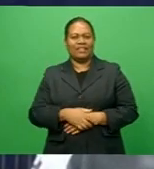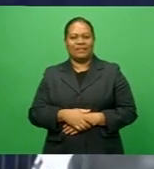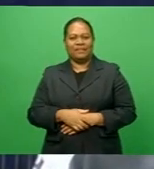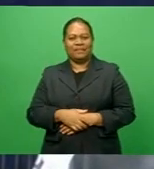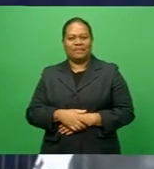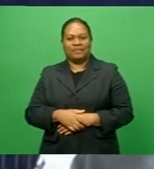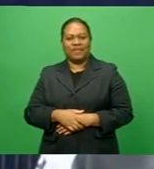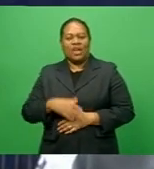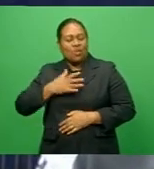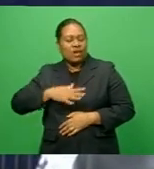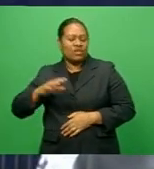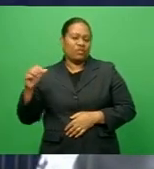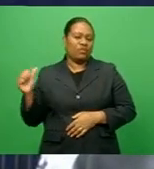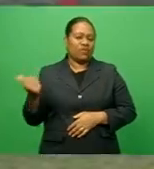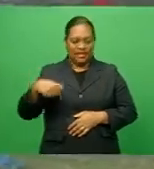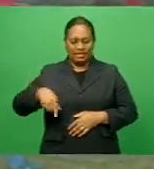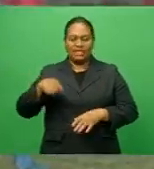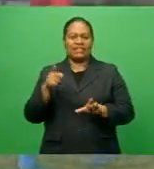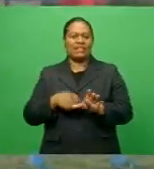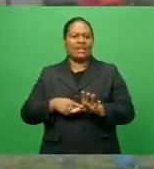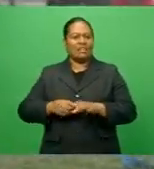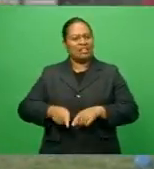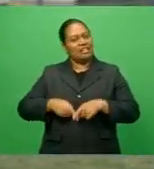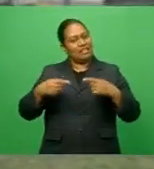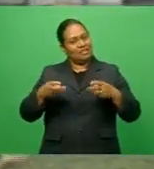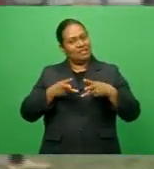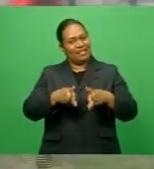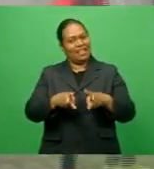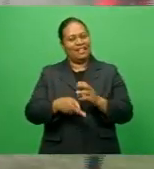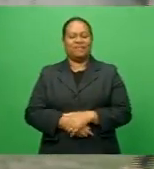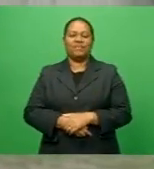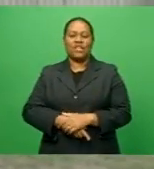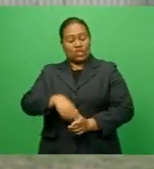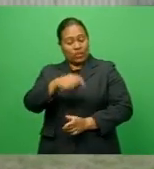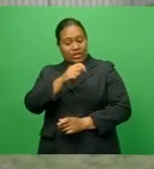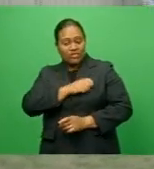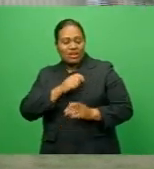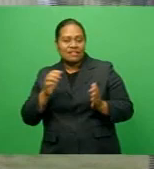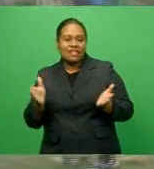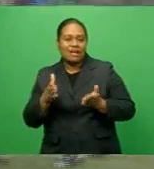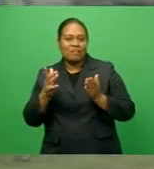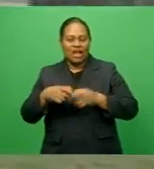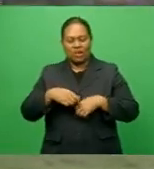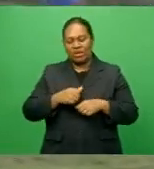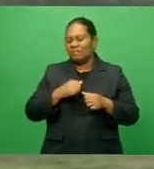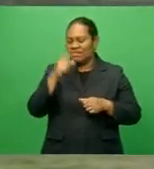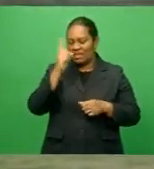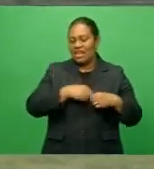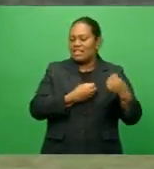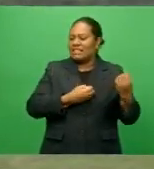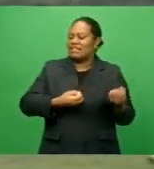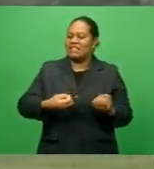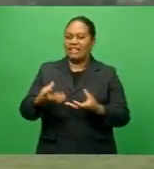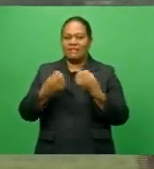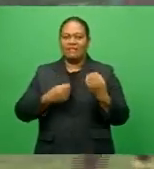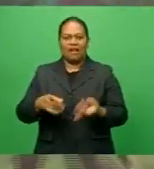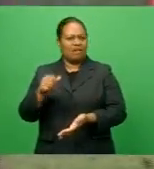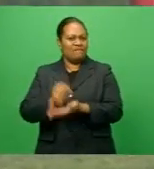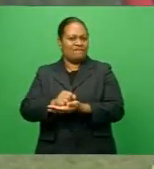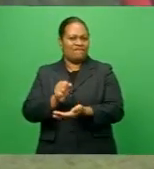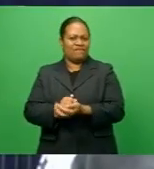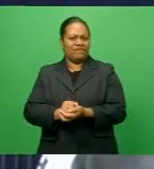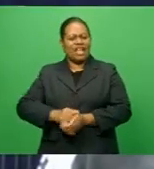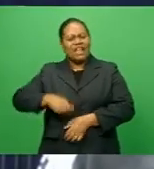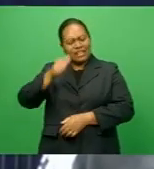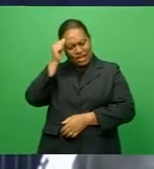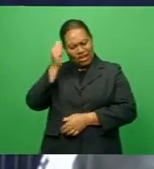end 2020 in style. Pratap says they trust the players will be able to deliver the results they sought. These players, they know how to